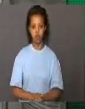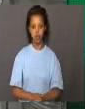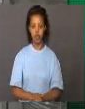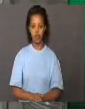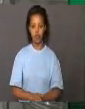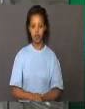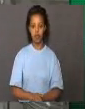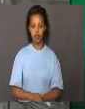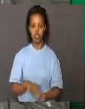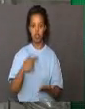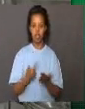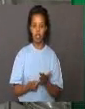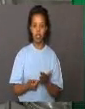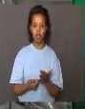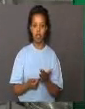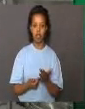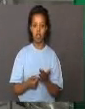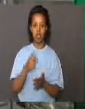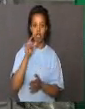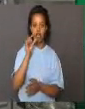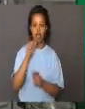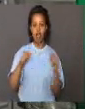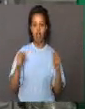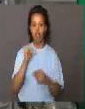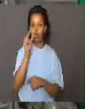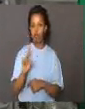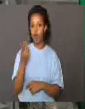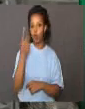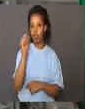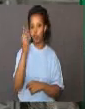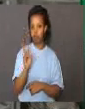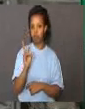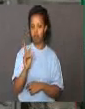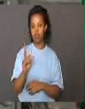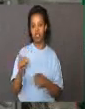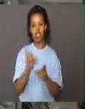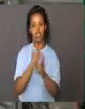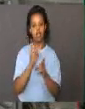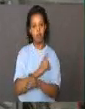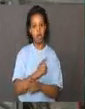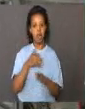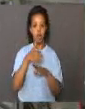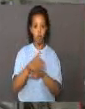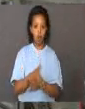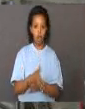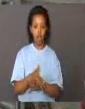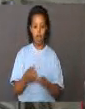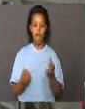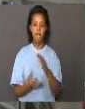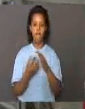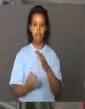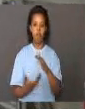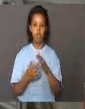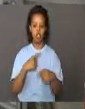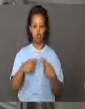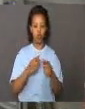Depending on the specific antibiotic produced, the fermentation broth is processed